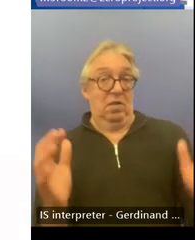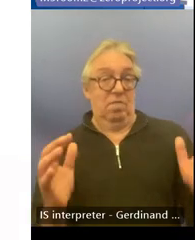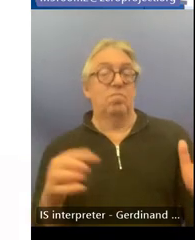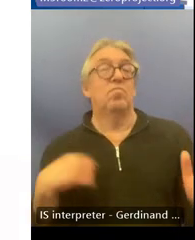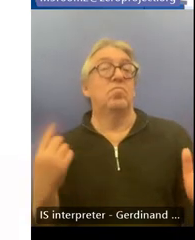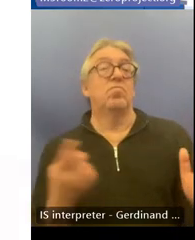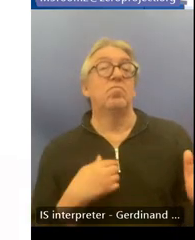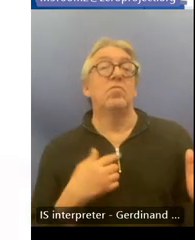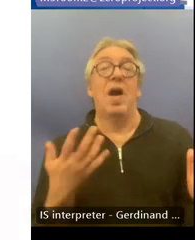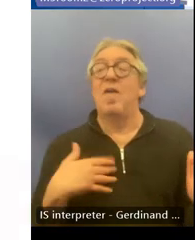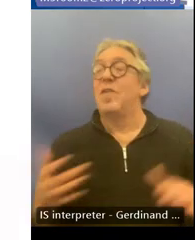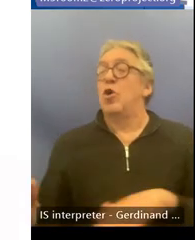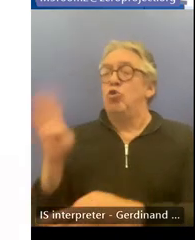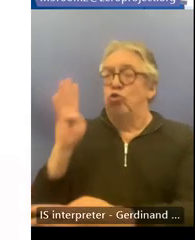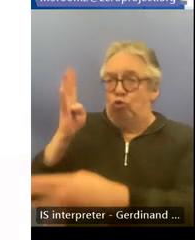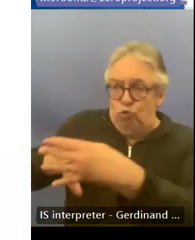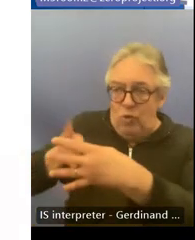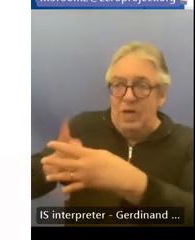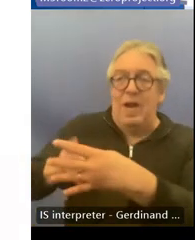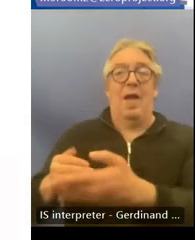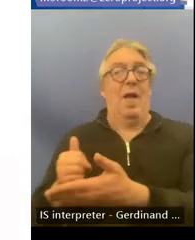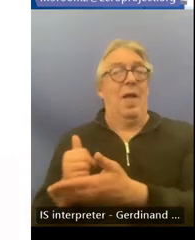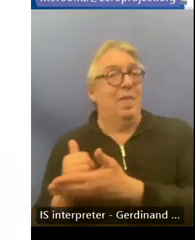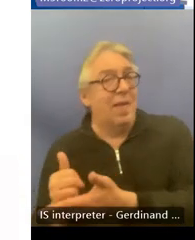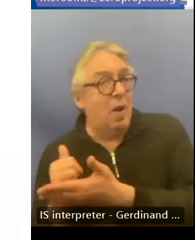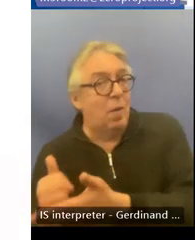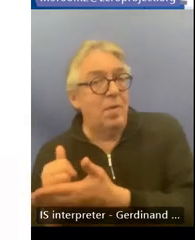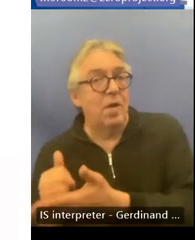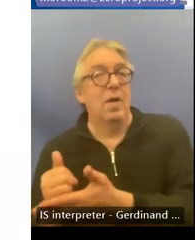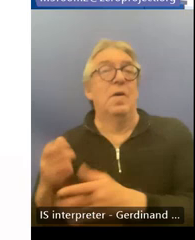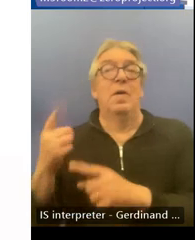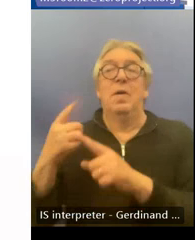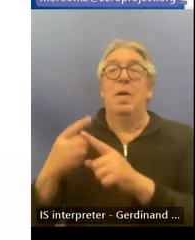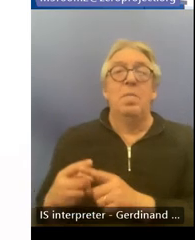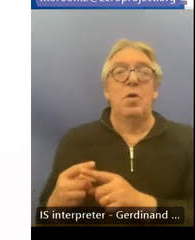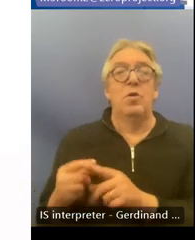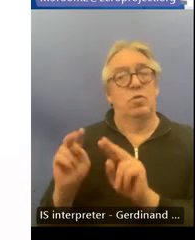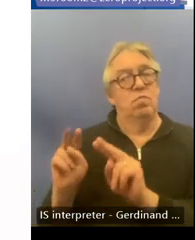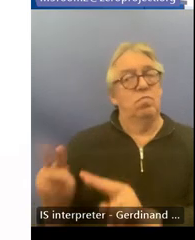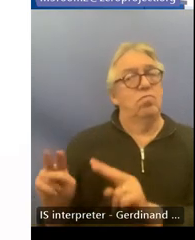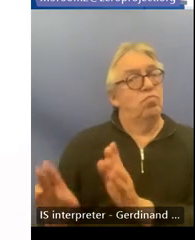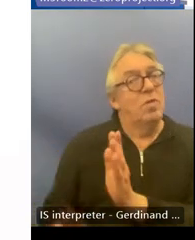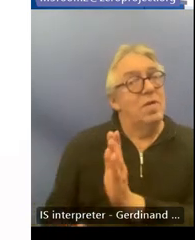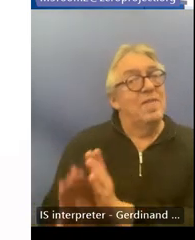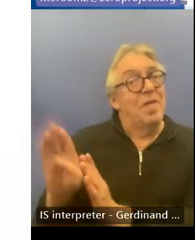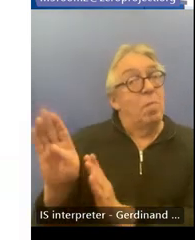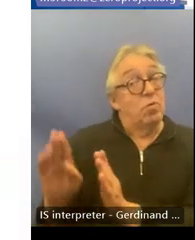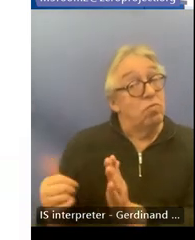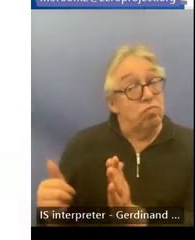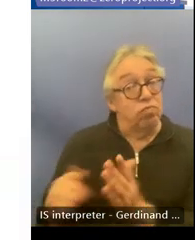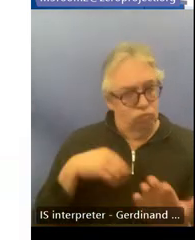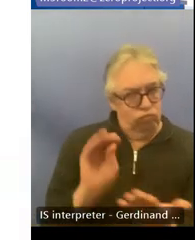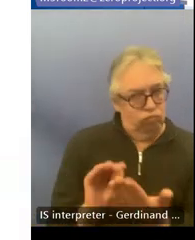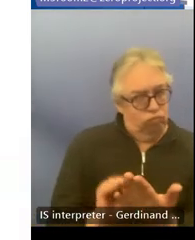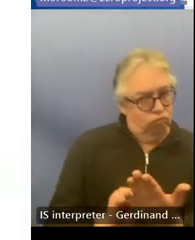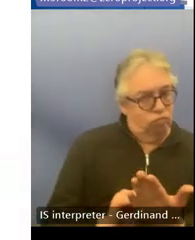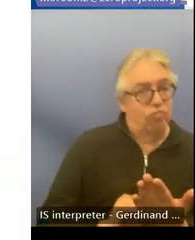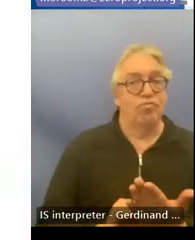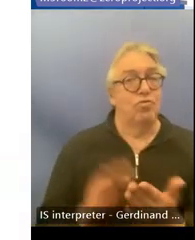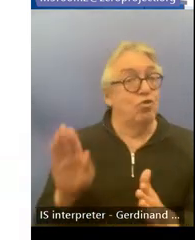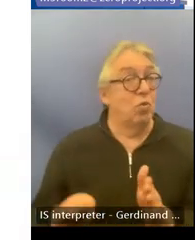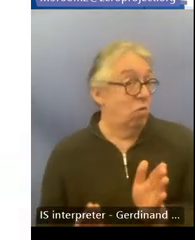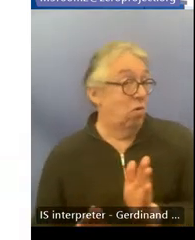intervention screening, and also we do follow the developmental milestone, how the children are growing. You know that in our